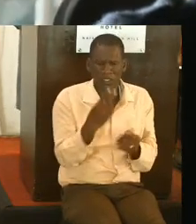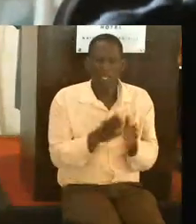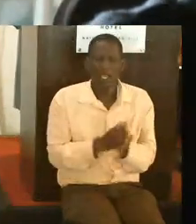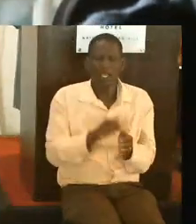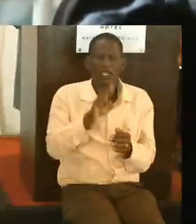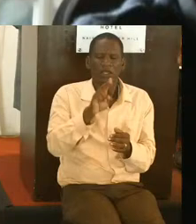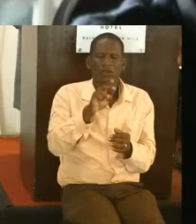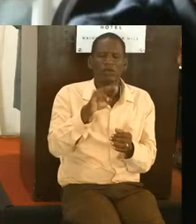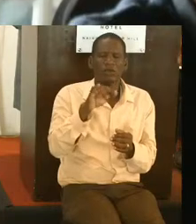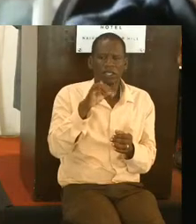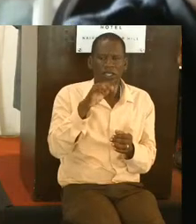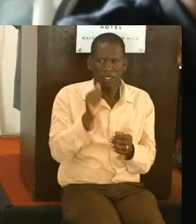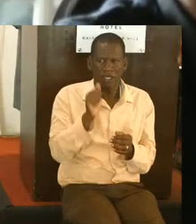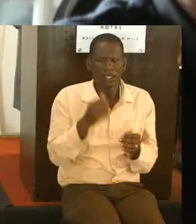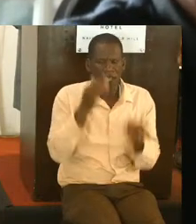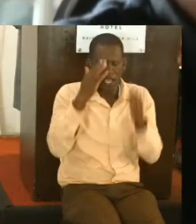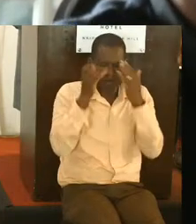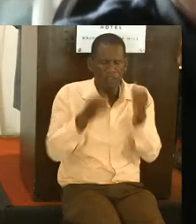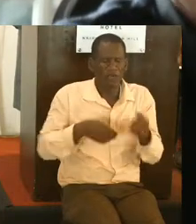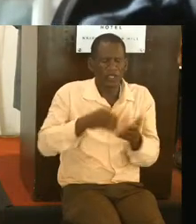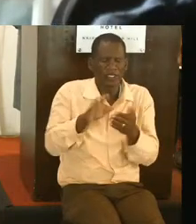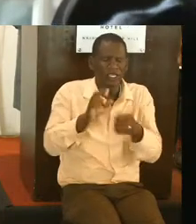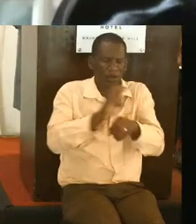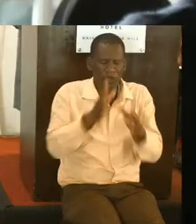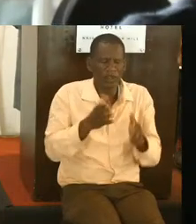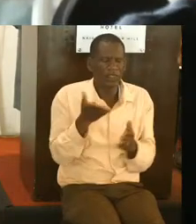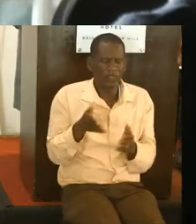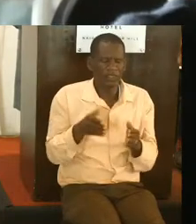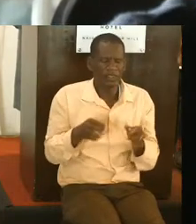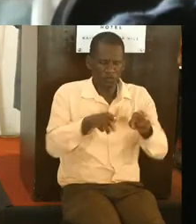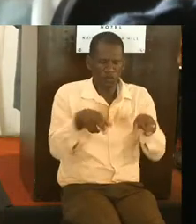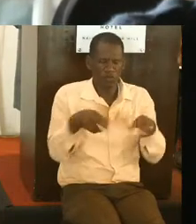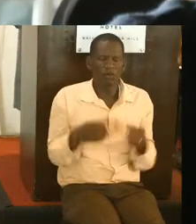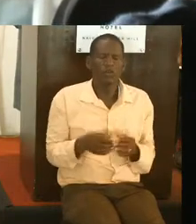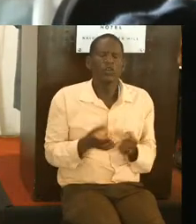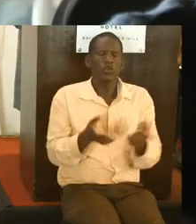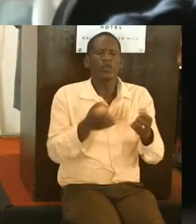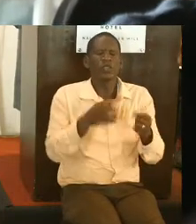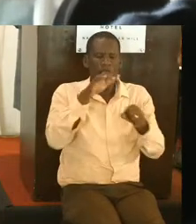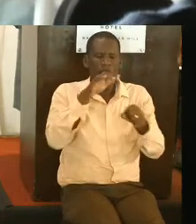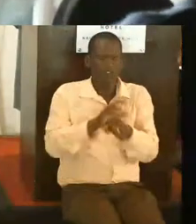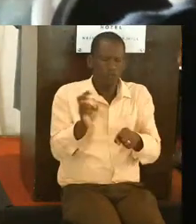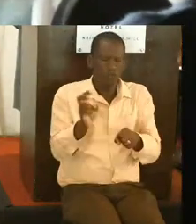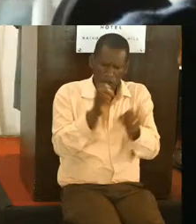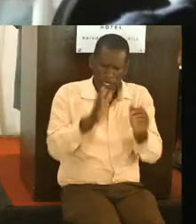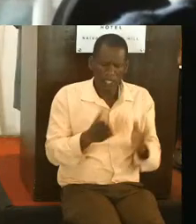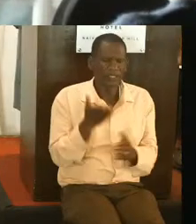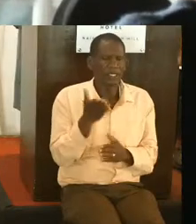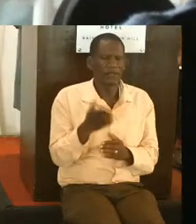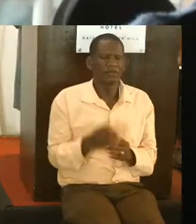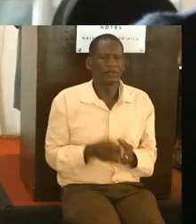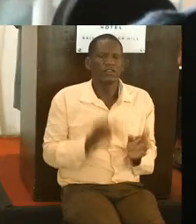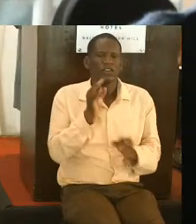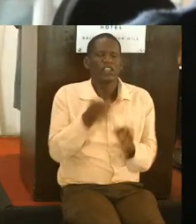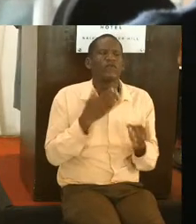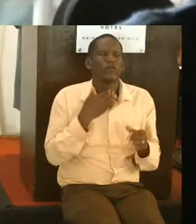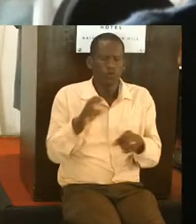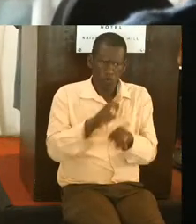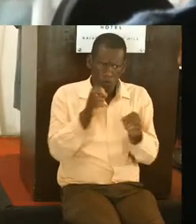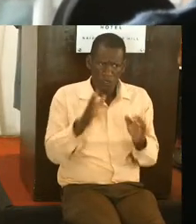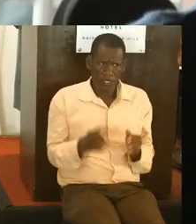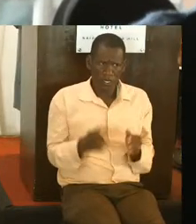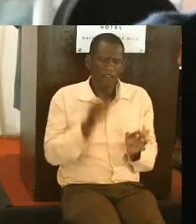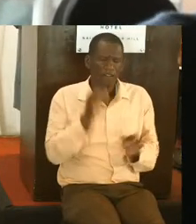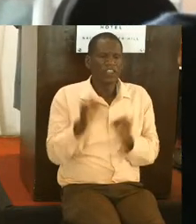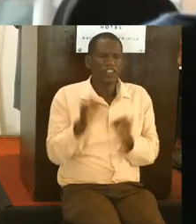Royale I don't know whether you will send monitors or whoever is in this house we need a lot of monitors if we want to monitor